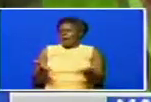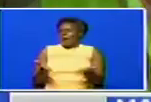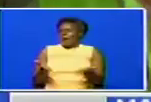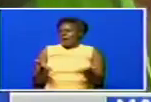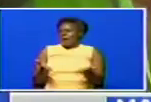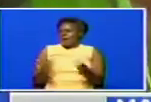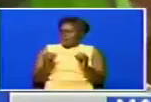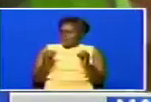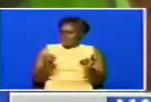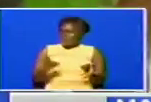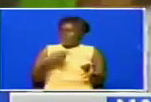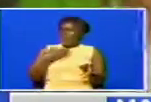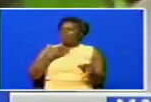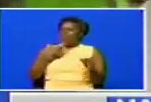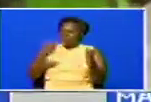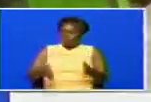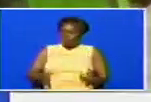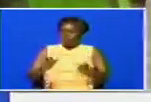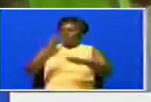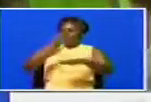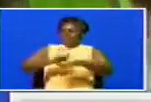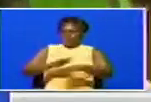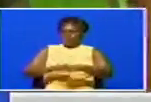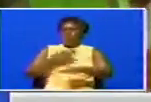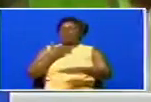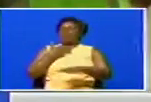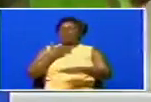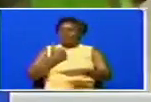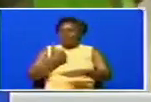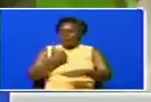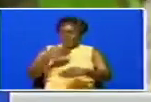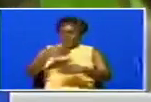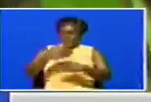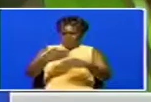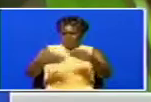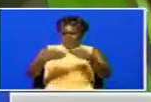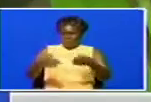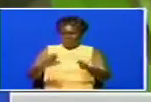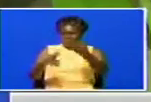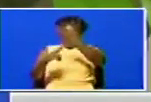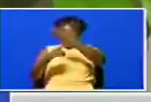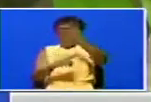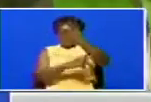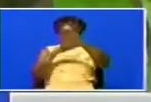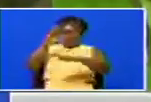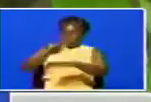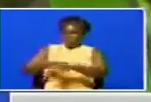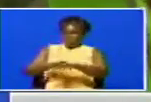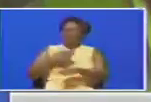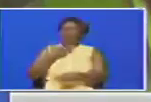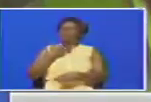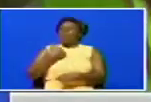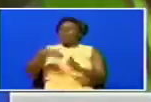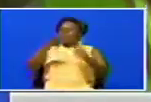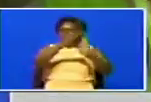Na kama tunataka hizo mabarabara mzuri, kama tunataka taa za barabara, kama tunataka daraja mzuri, kama tunataka ile program